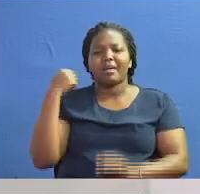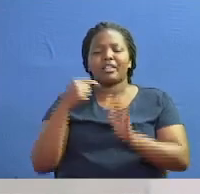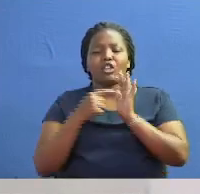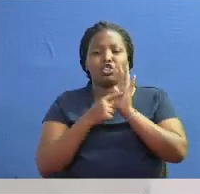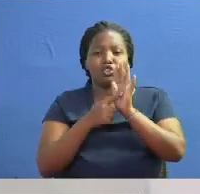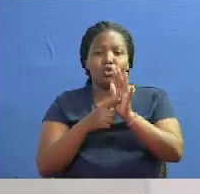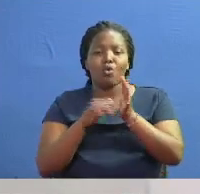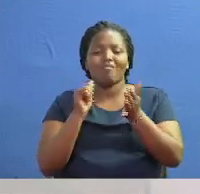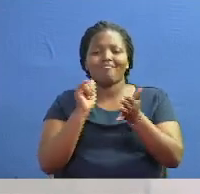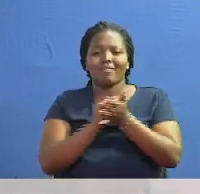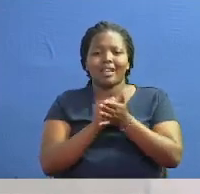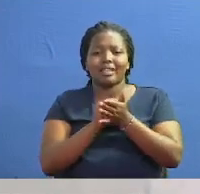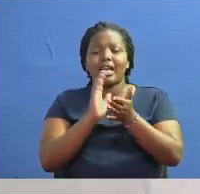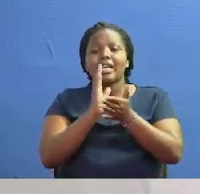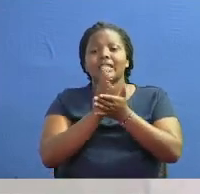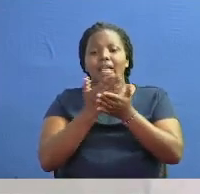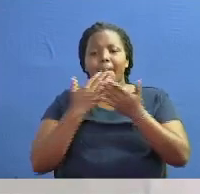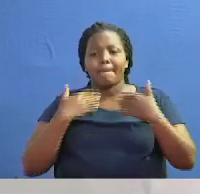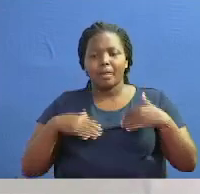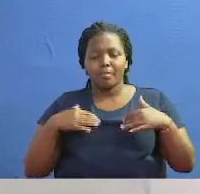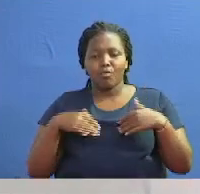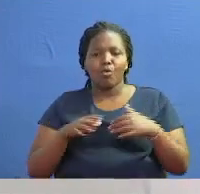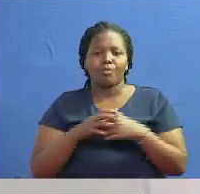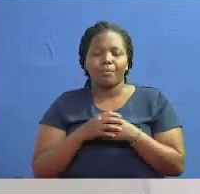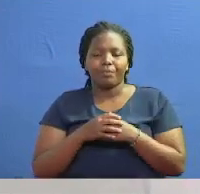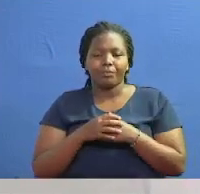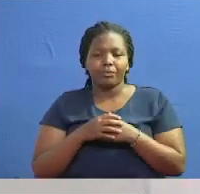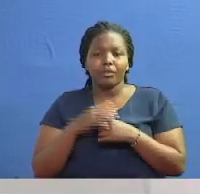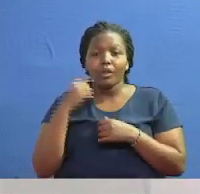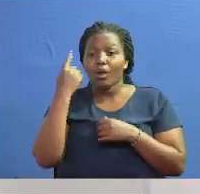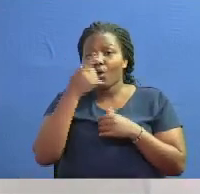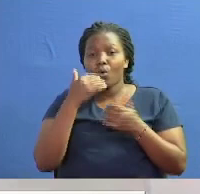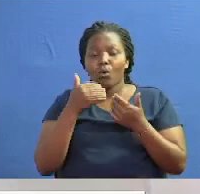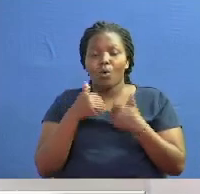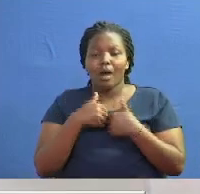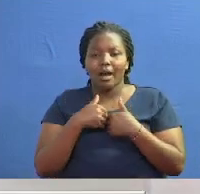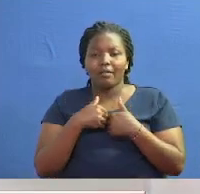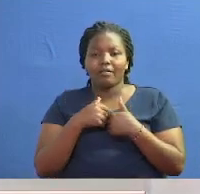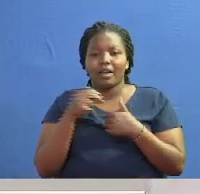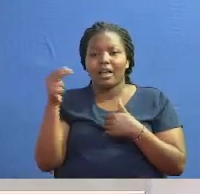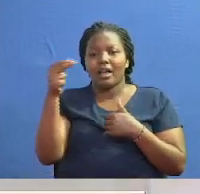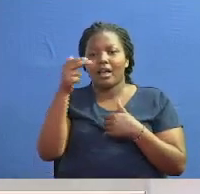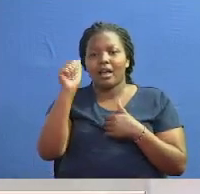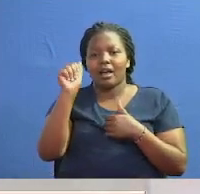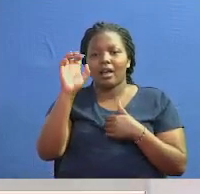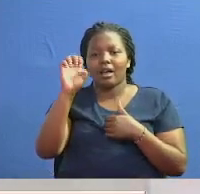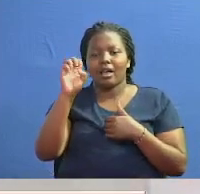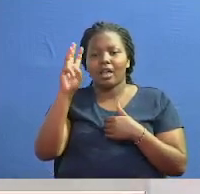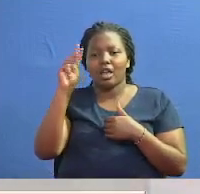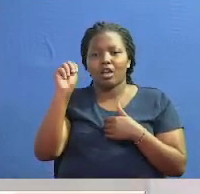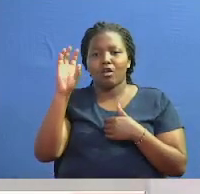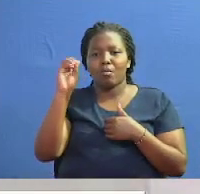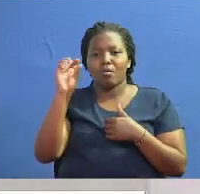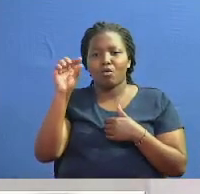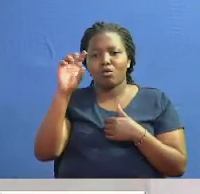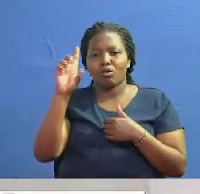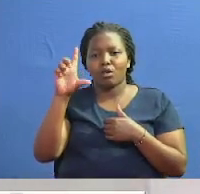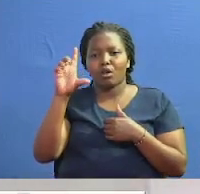done that indicate that some people who have hemoglobin, of course, are